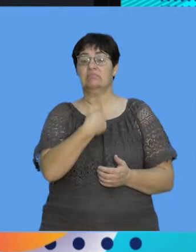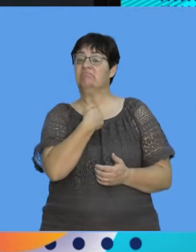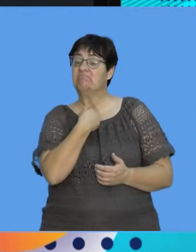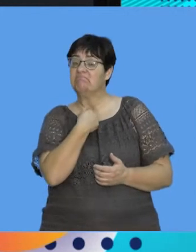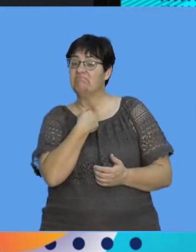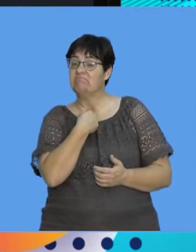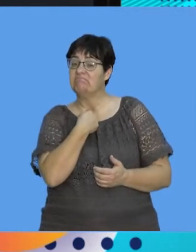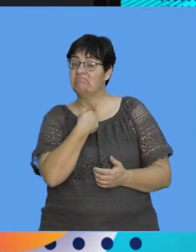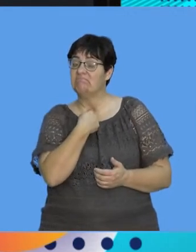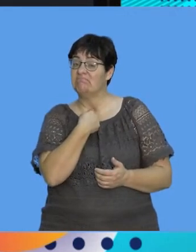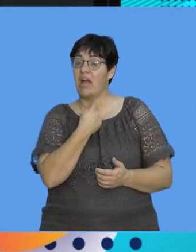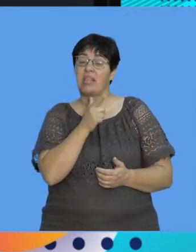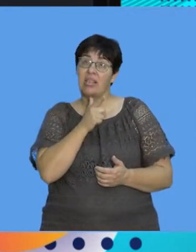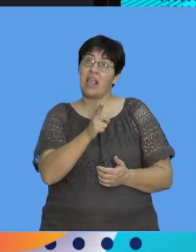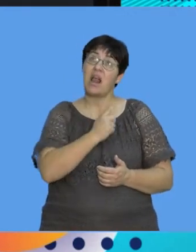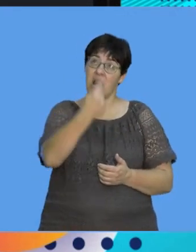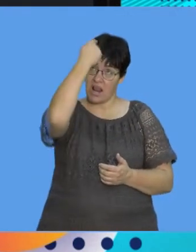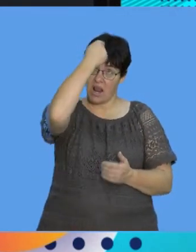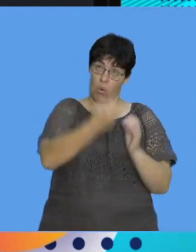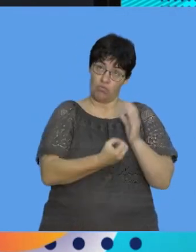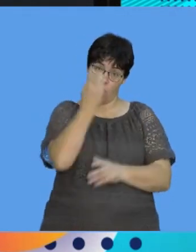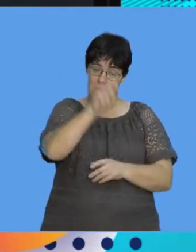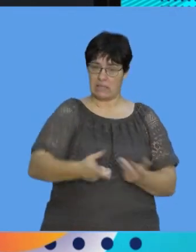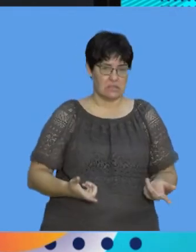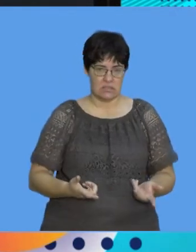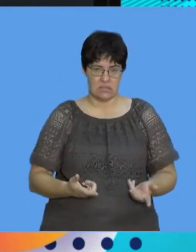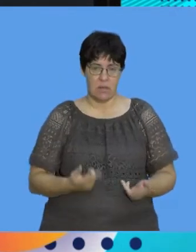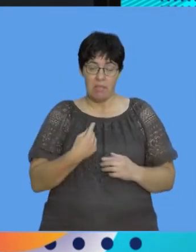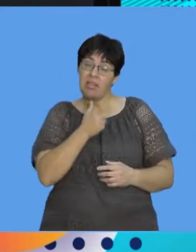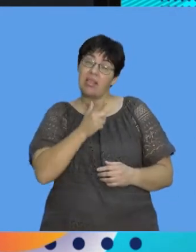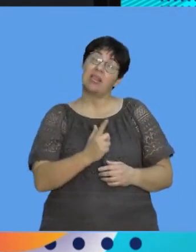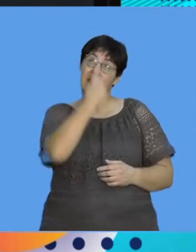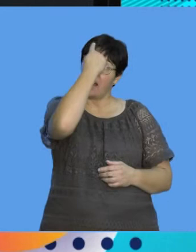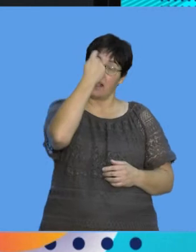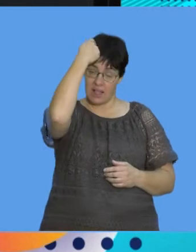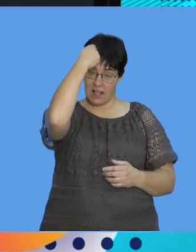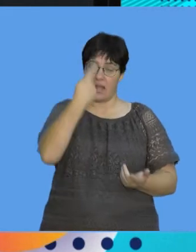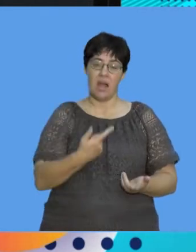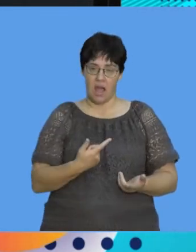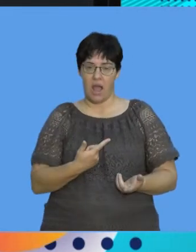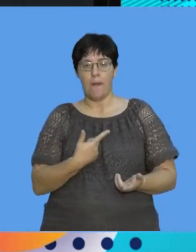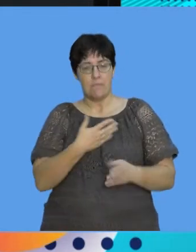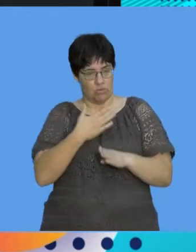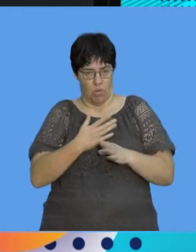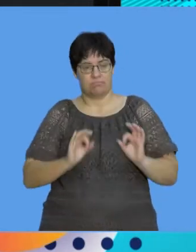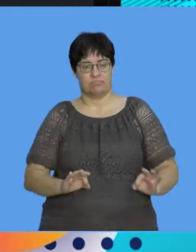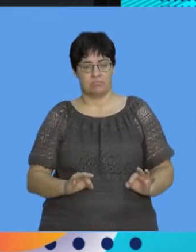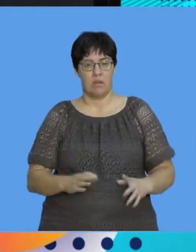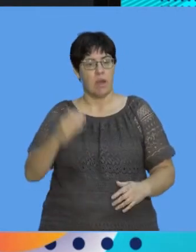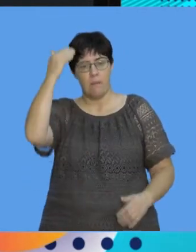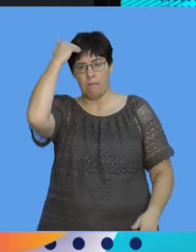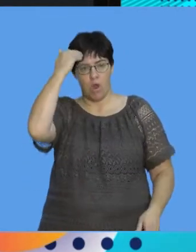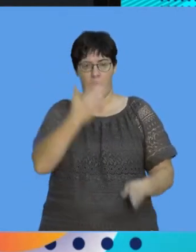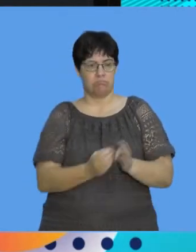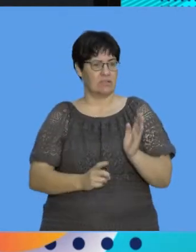gland is not telling my body to grow, it's not telling my brain, all right, that it must work, then my brain